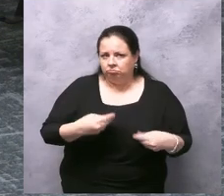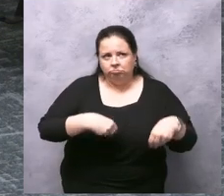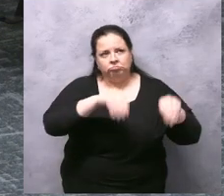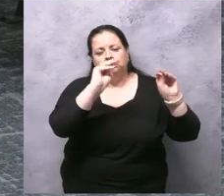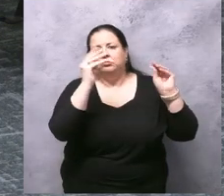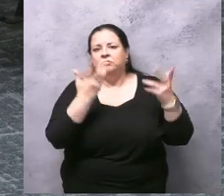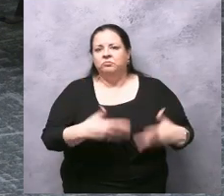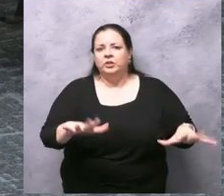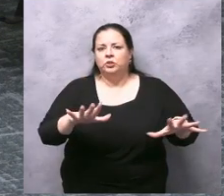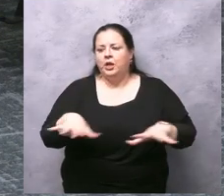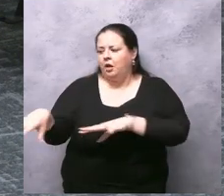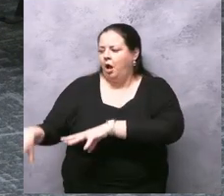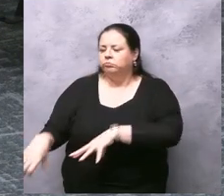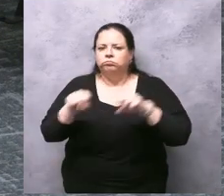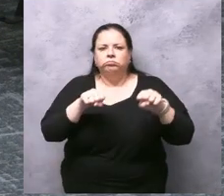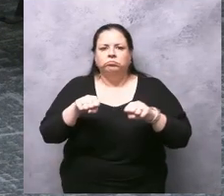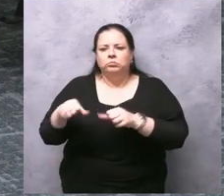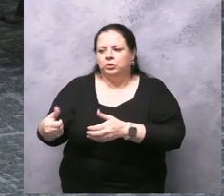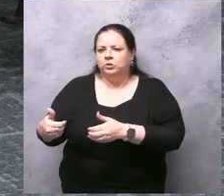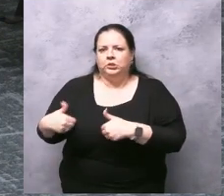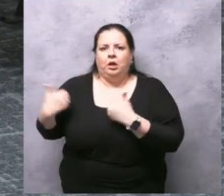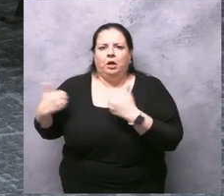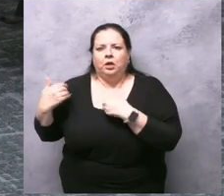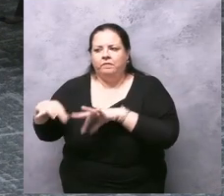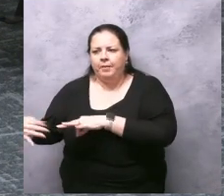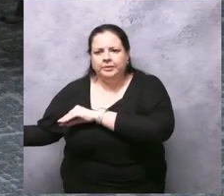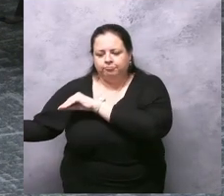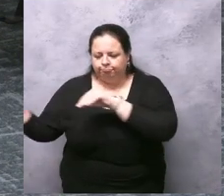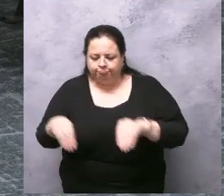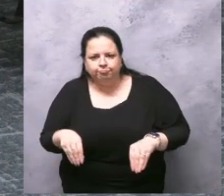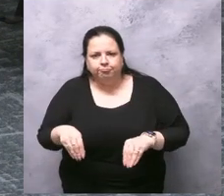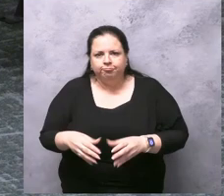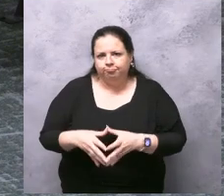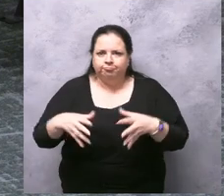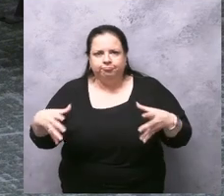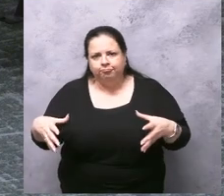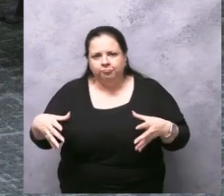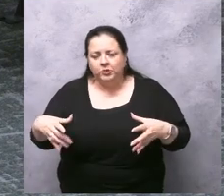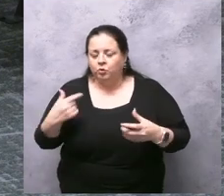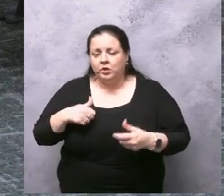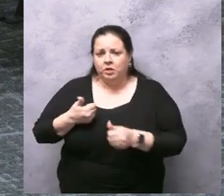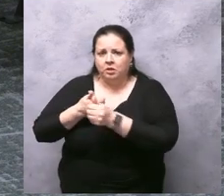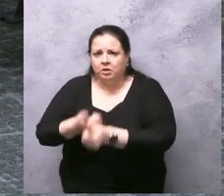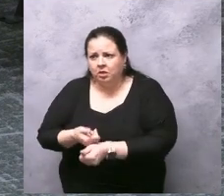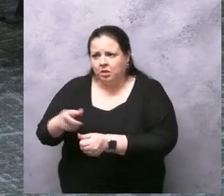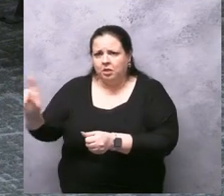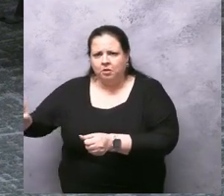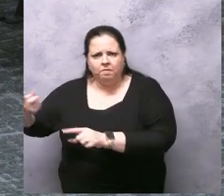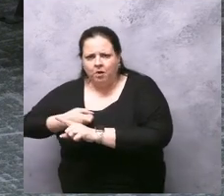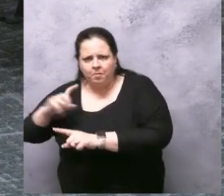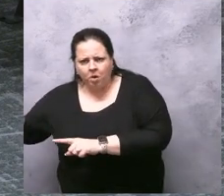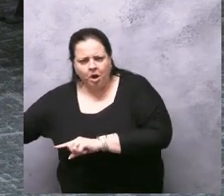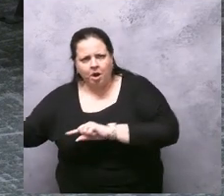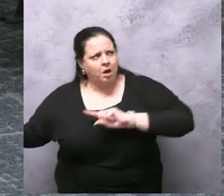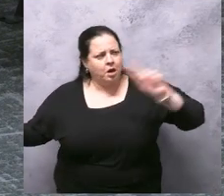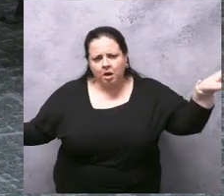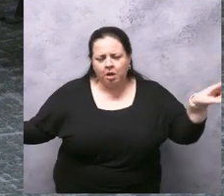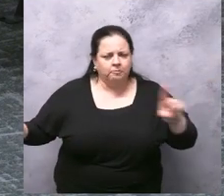neighborhoods with younger families. And we don't track where students move from and to, but we do look